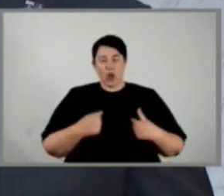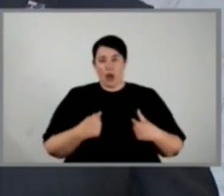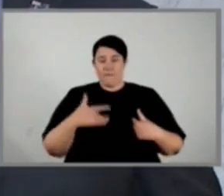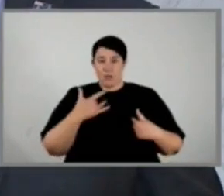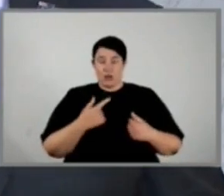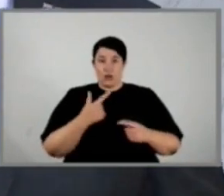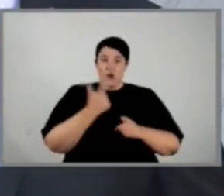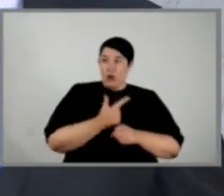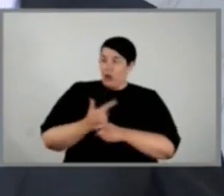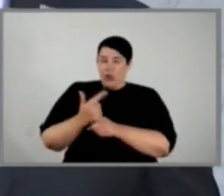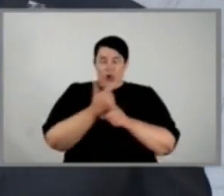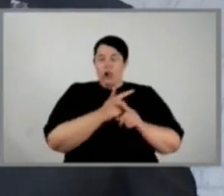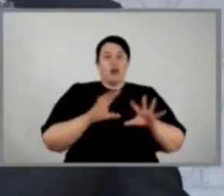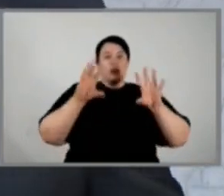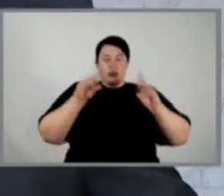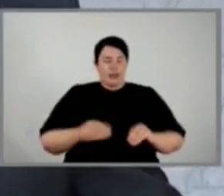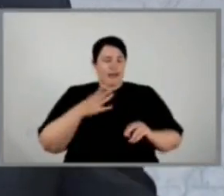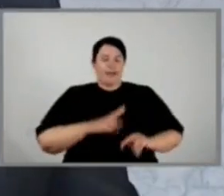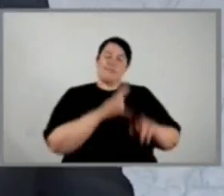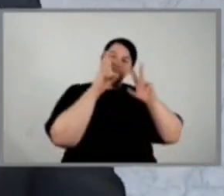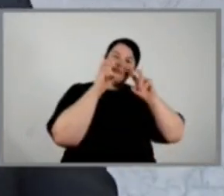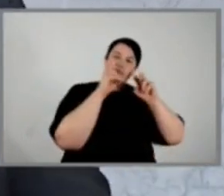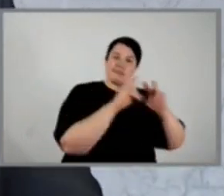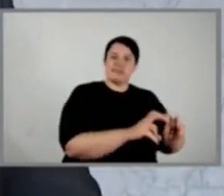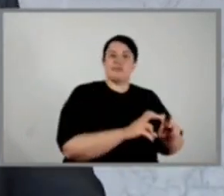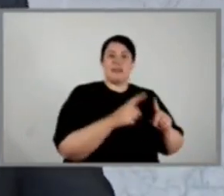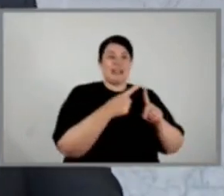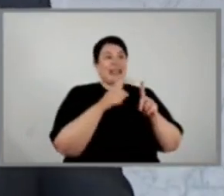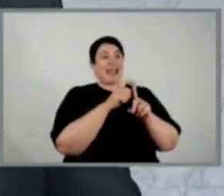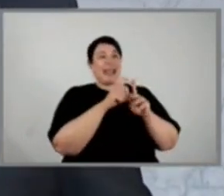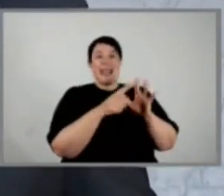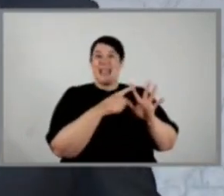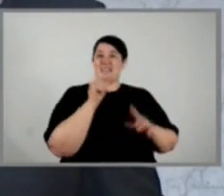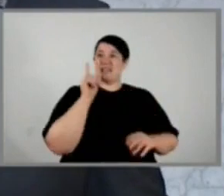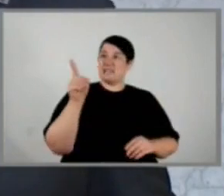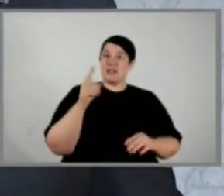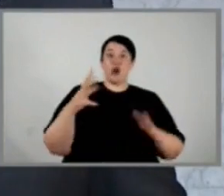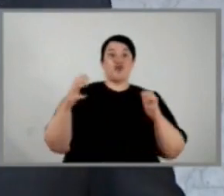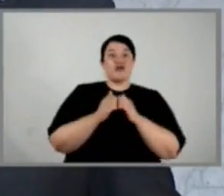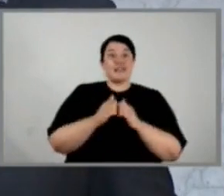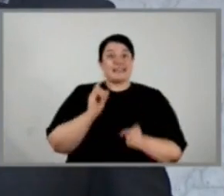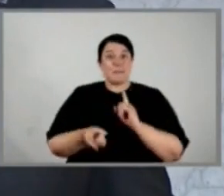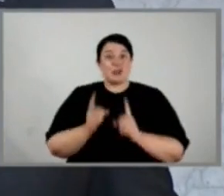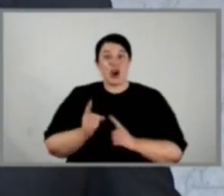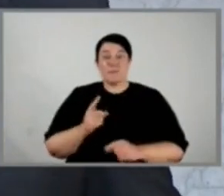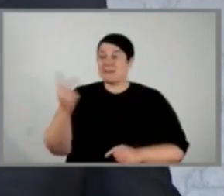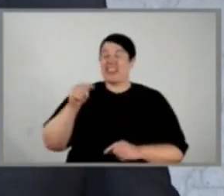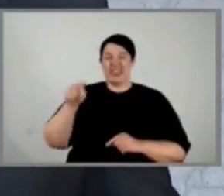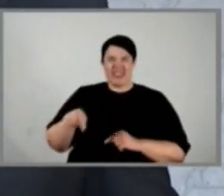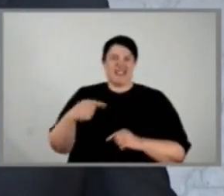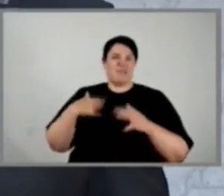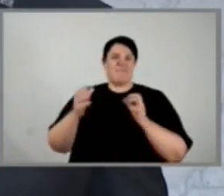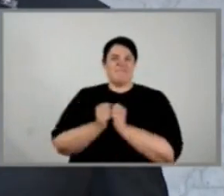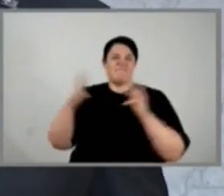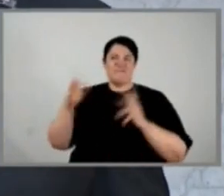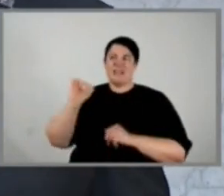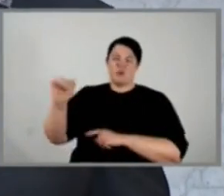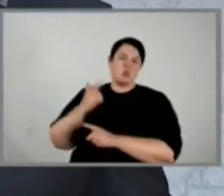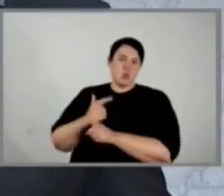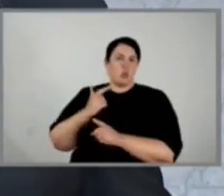don't agree with the assessment that Eddie has made. Eddie and I agree on some things, we don't agree on others. But no, I don't agree